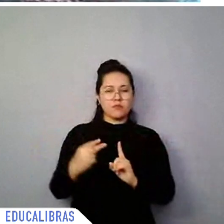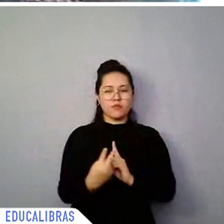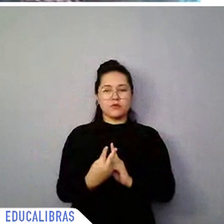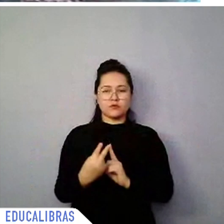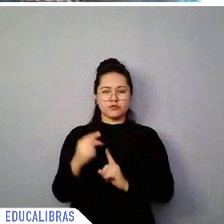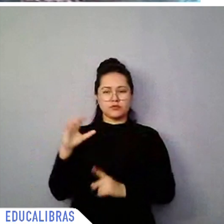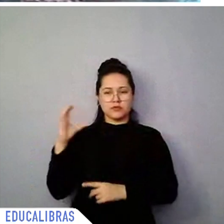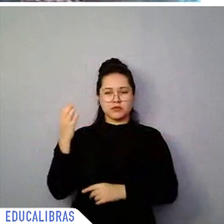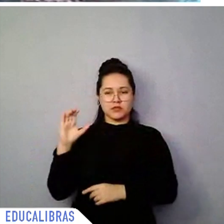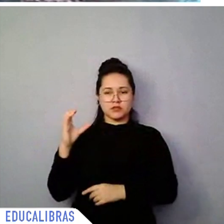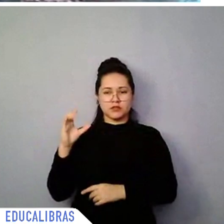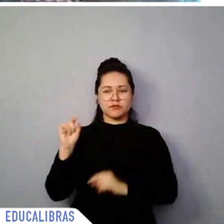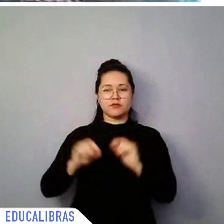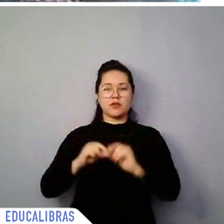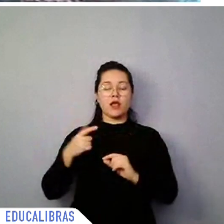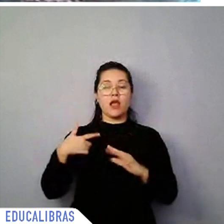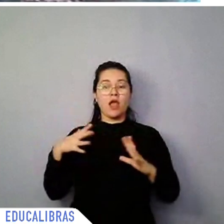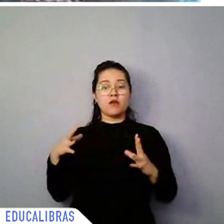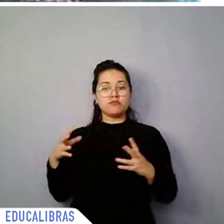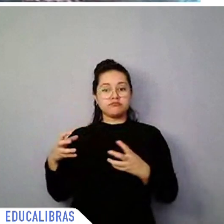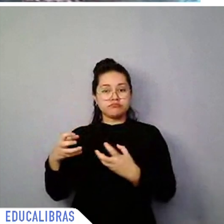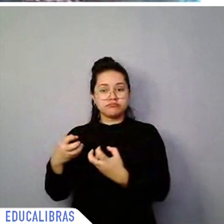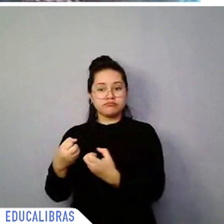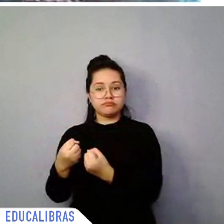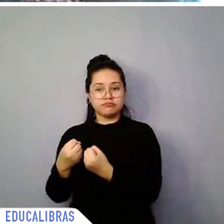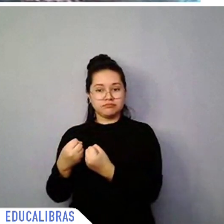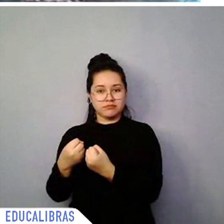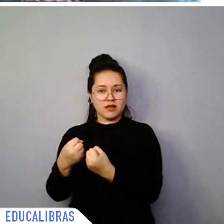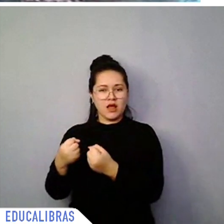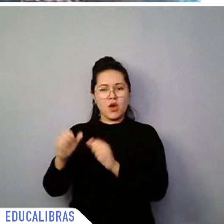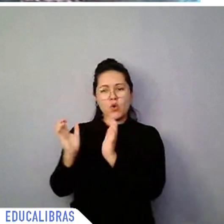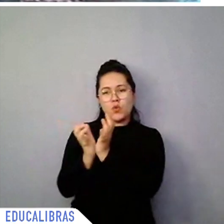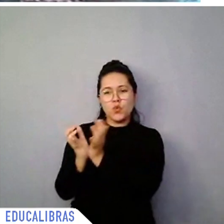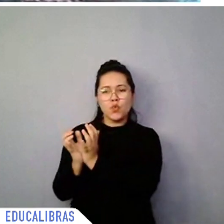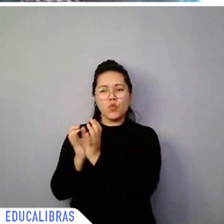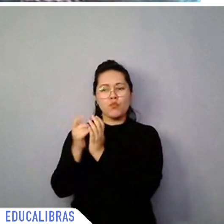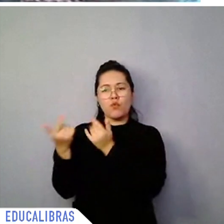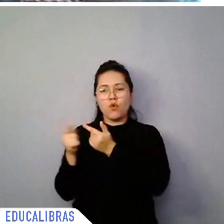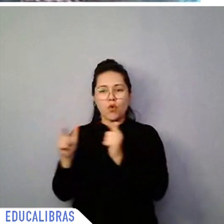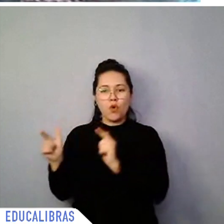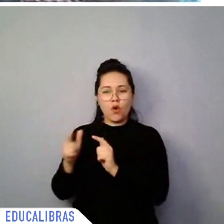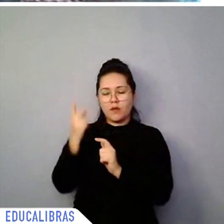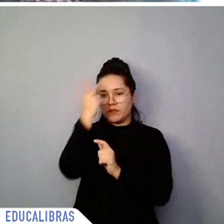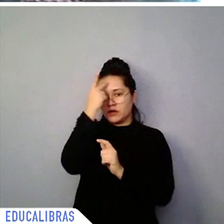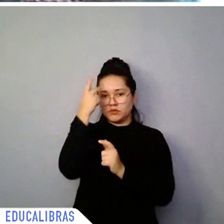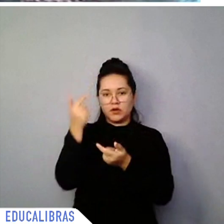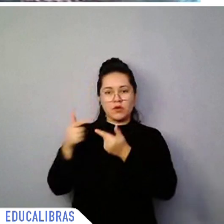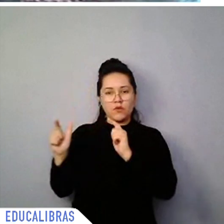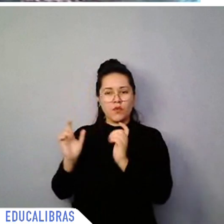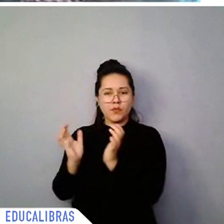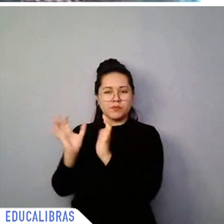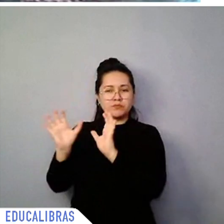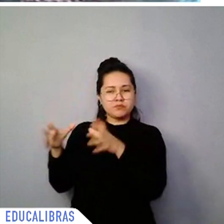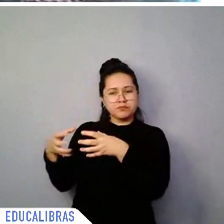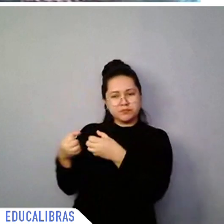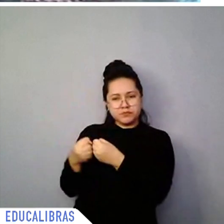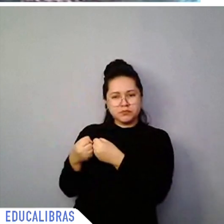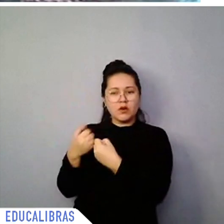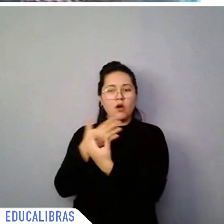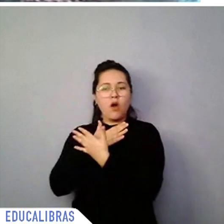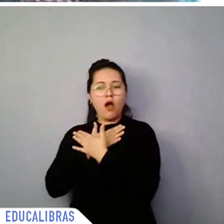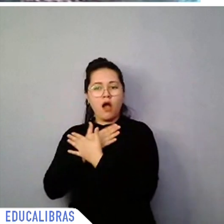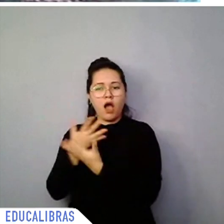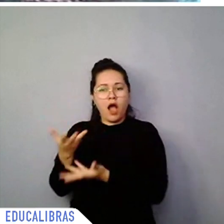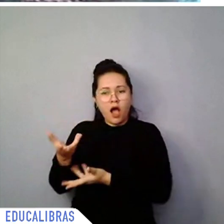When you talk about science, we're going to talk about that a little bit more. This is an issue that has